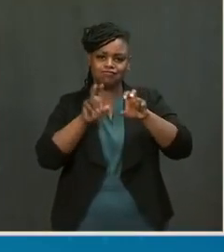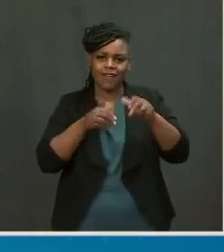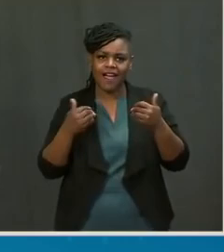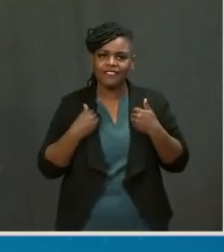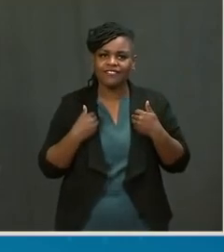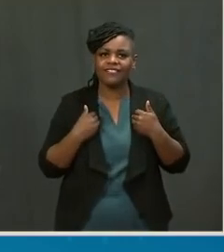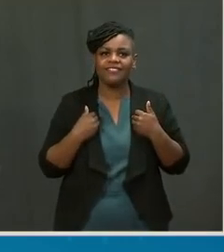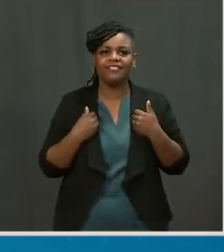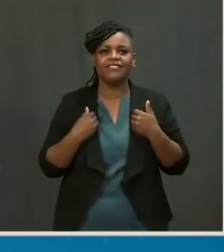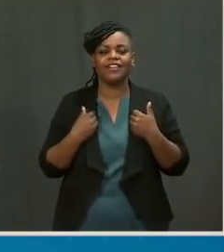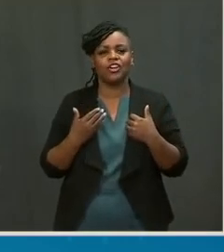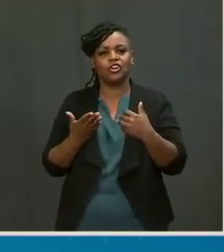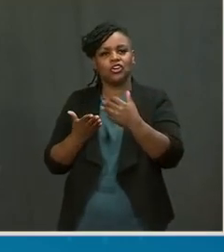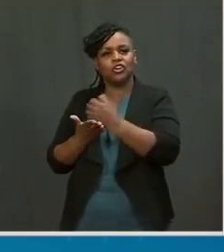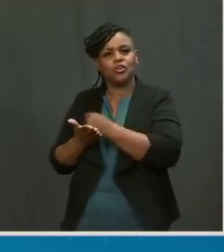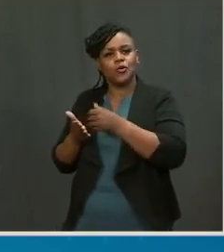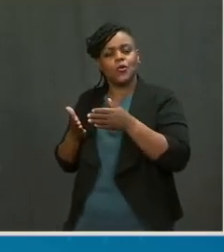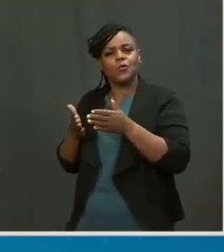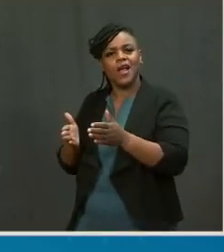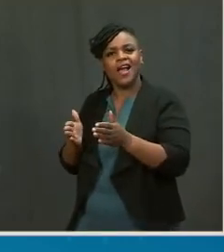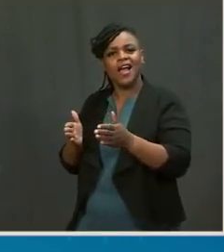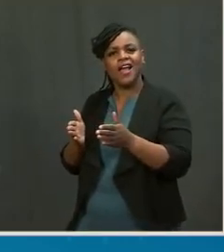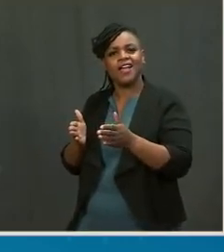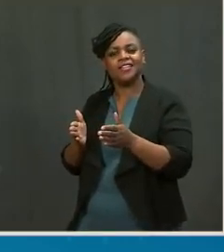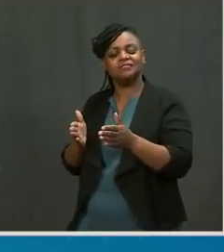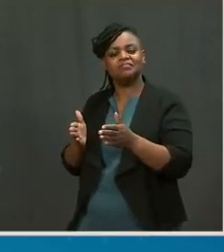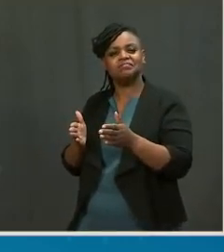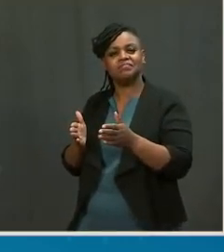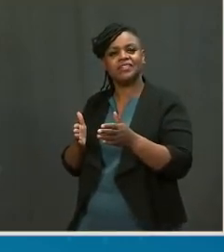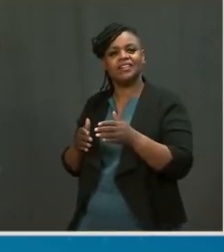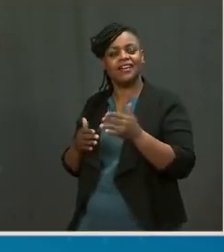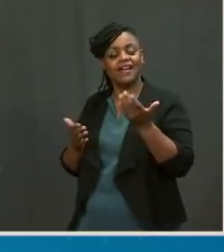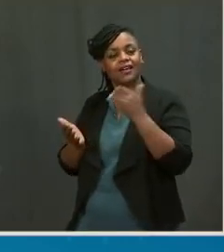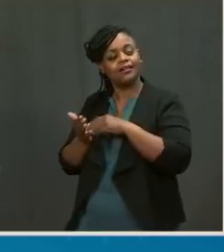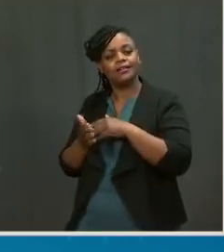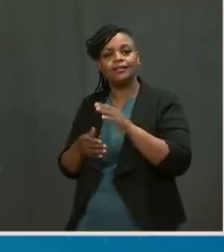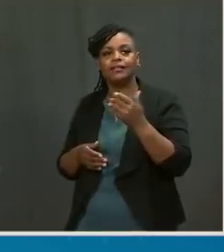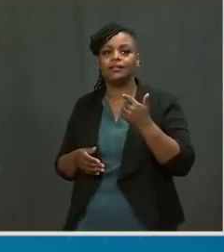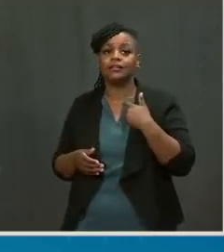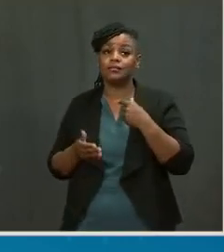that enabled me to purchase my first home a few years later.